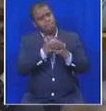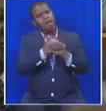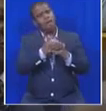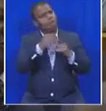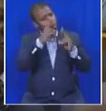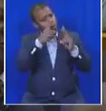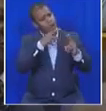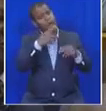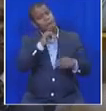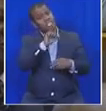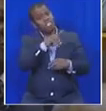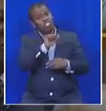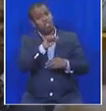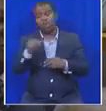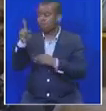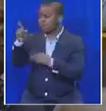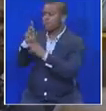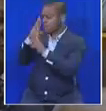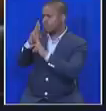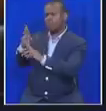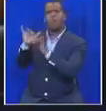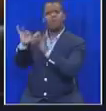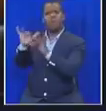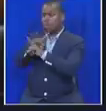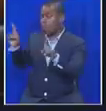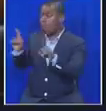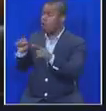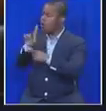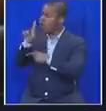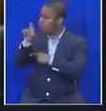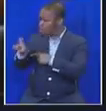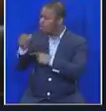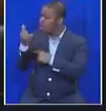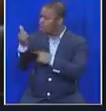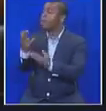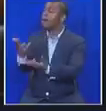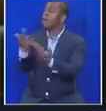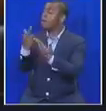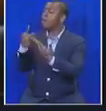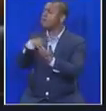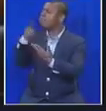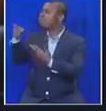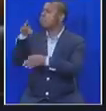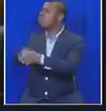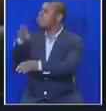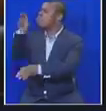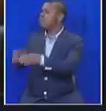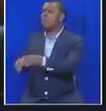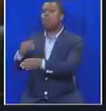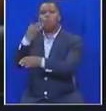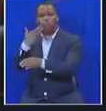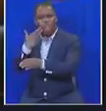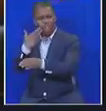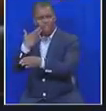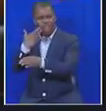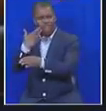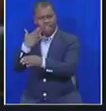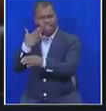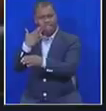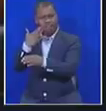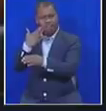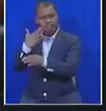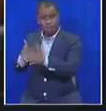the people. The only question he must answer is, when is he resigning as president of our